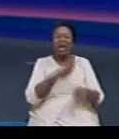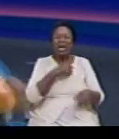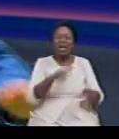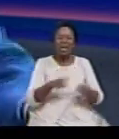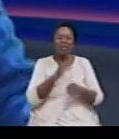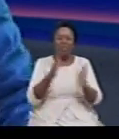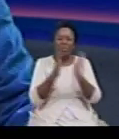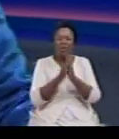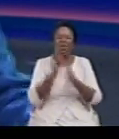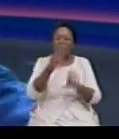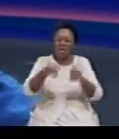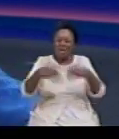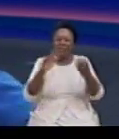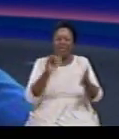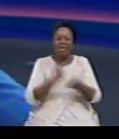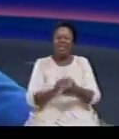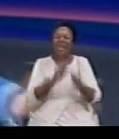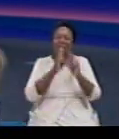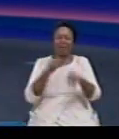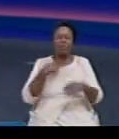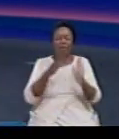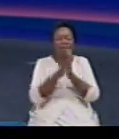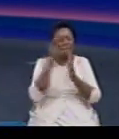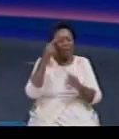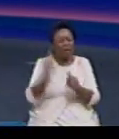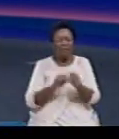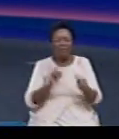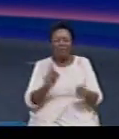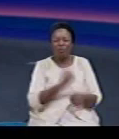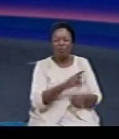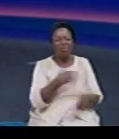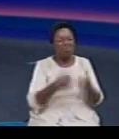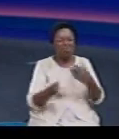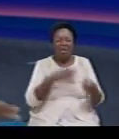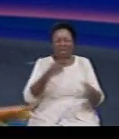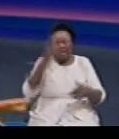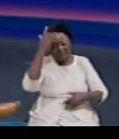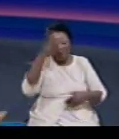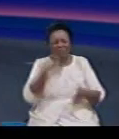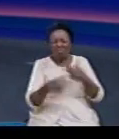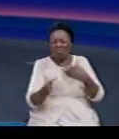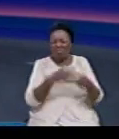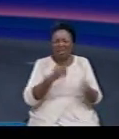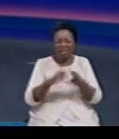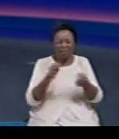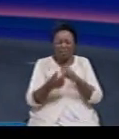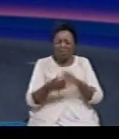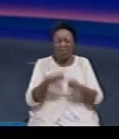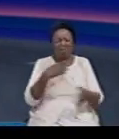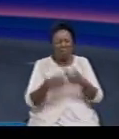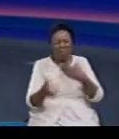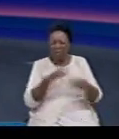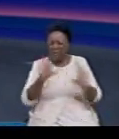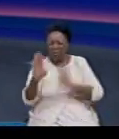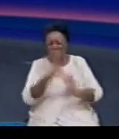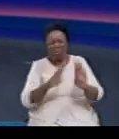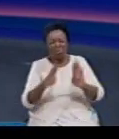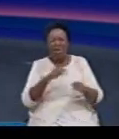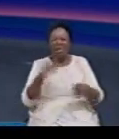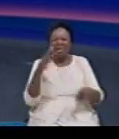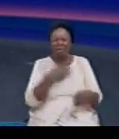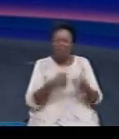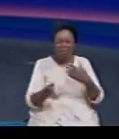the answer. I pray for everyone, whatever disease, whatever sickness, whatever financial constraint,